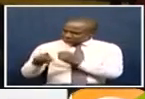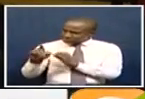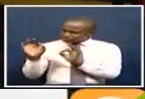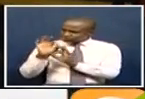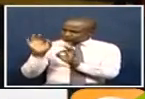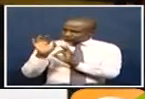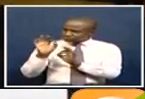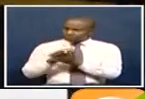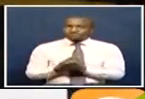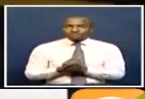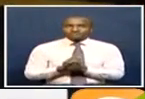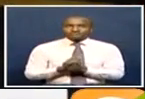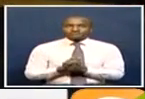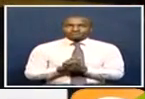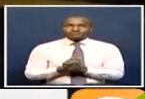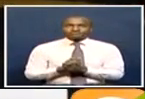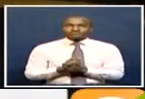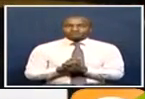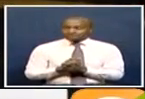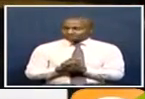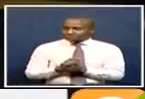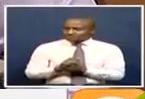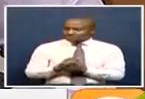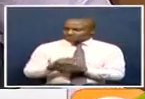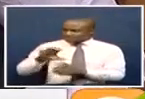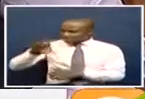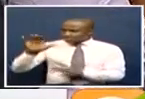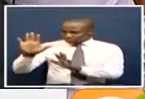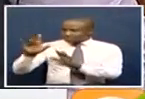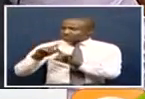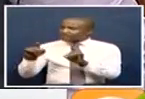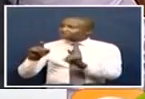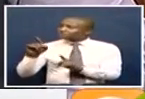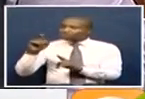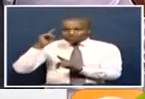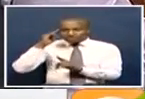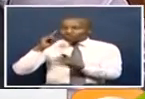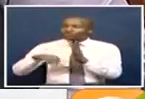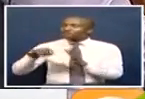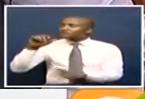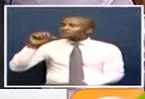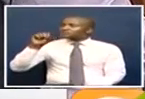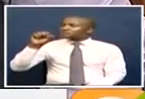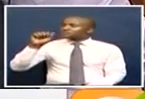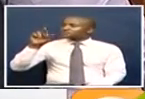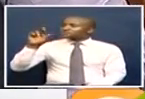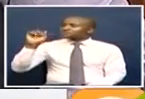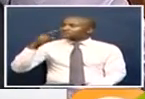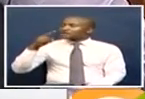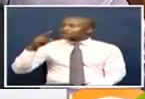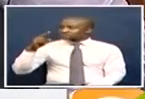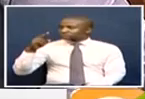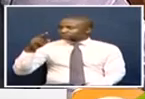Okay. Yeah, but you don't say, eh? Yeah. Before we go to the counties, real quick, I want your reaction on Sarah Serem